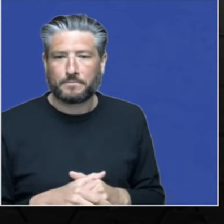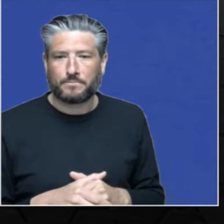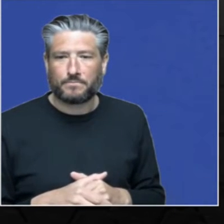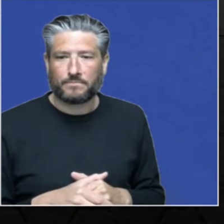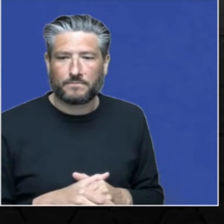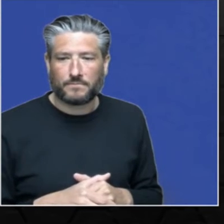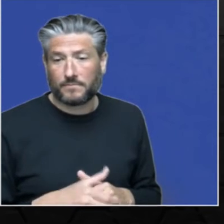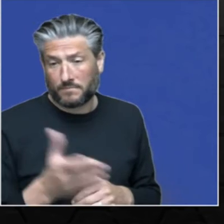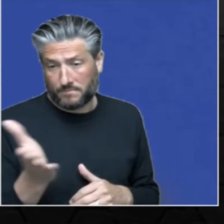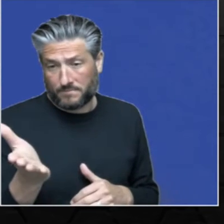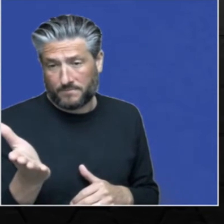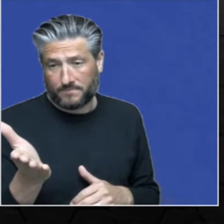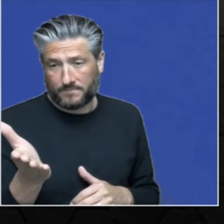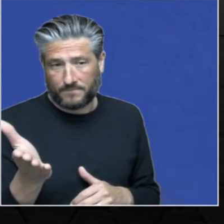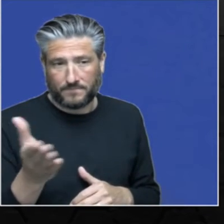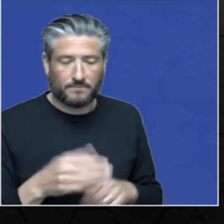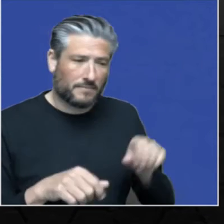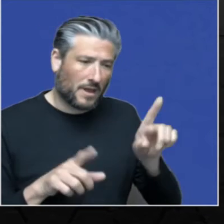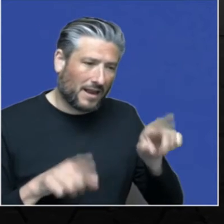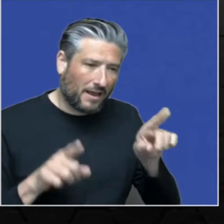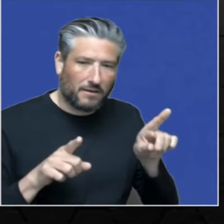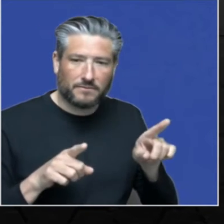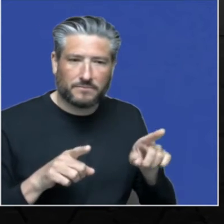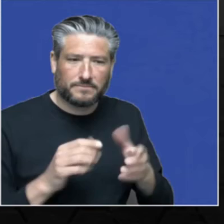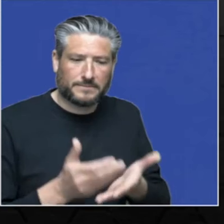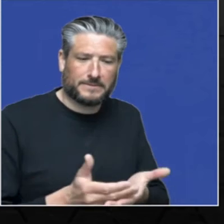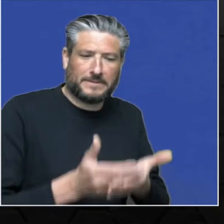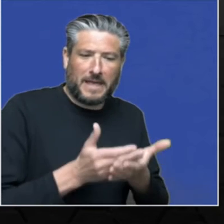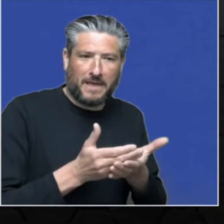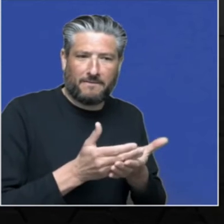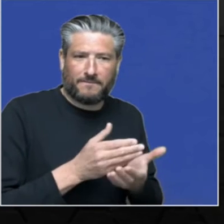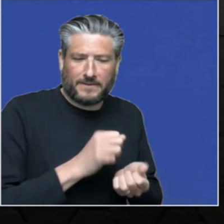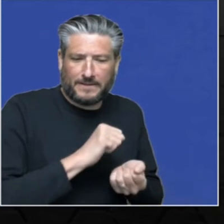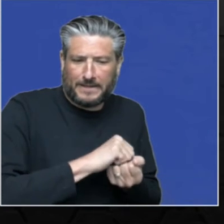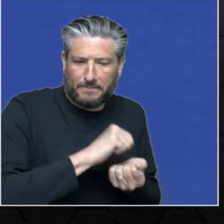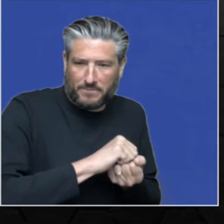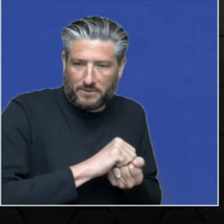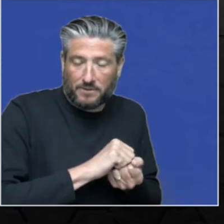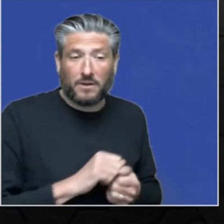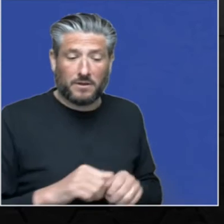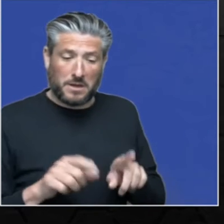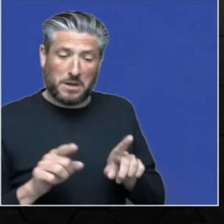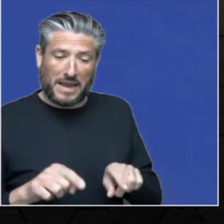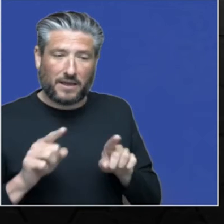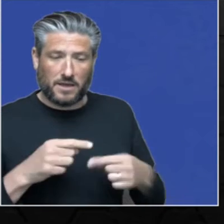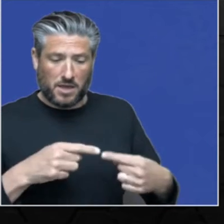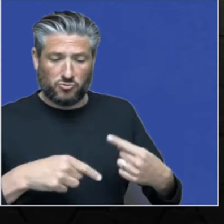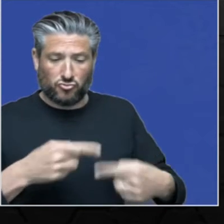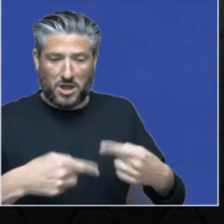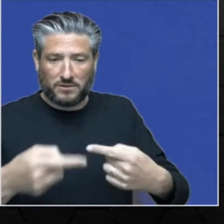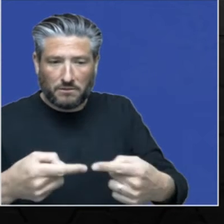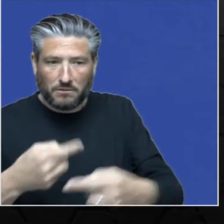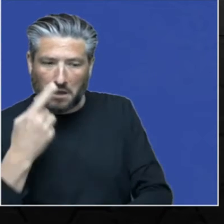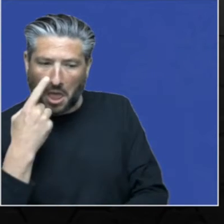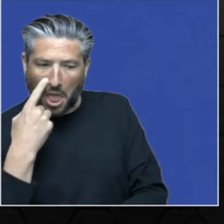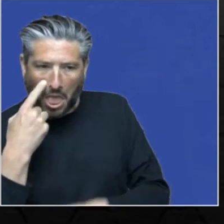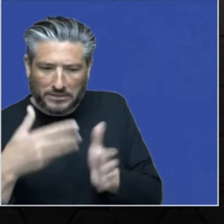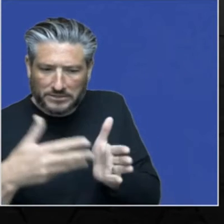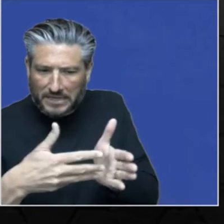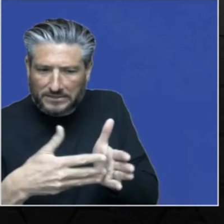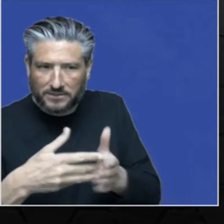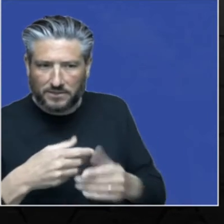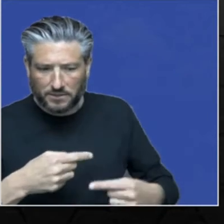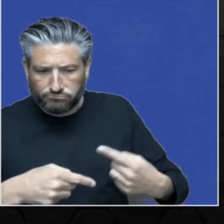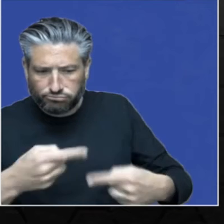can click save, and then you can click on run so that you can check the scenario. And in